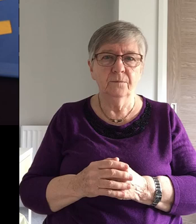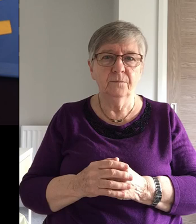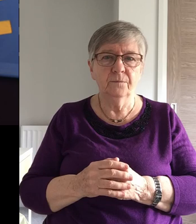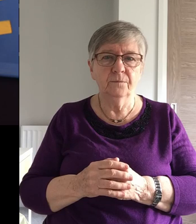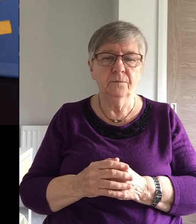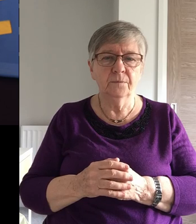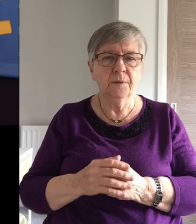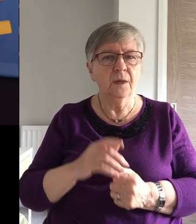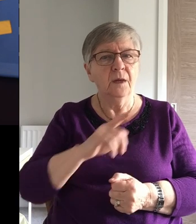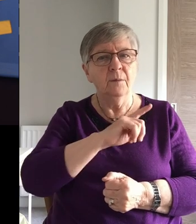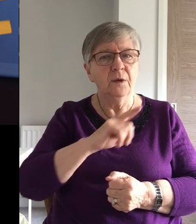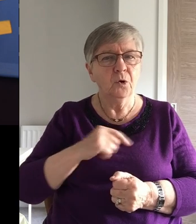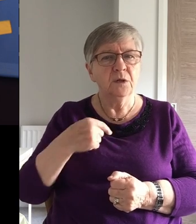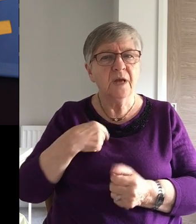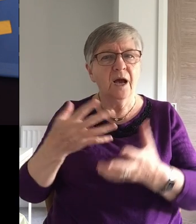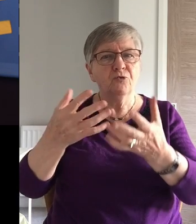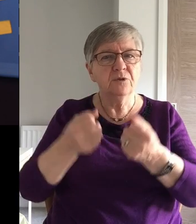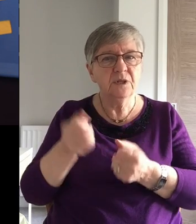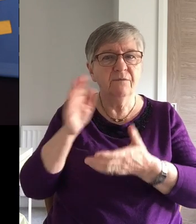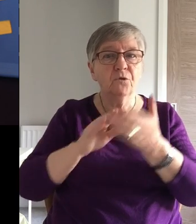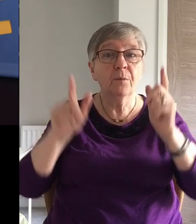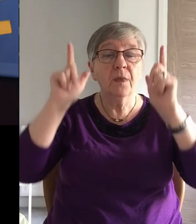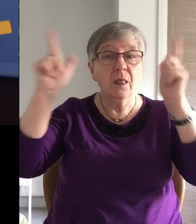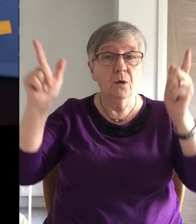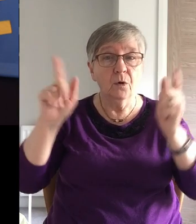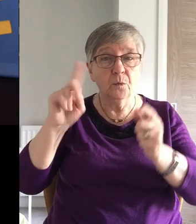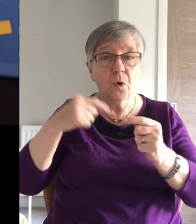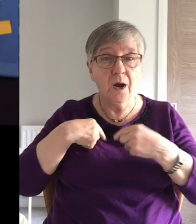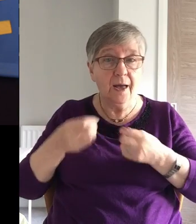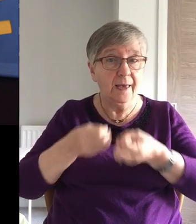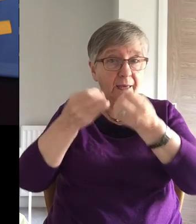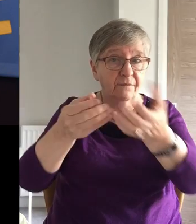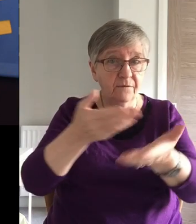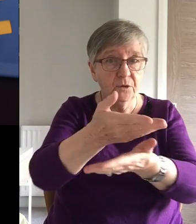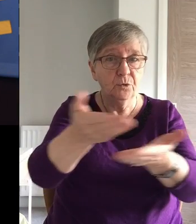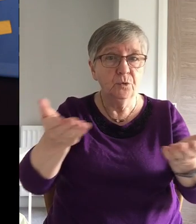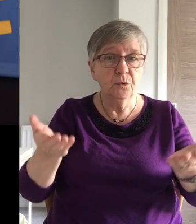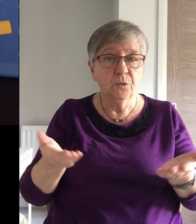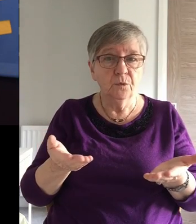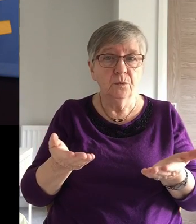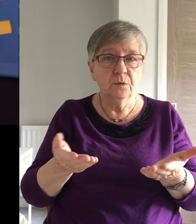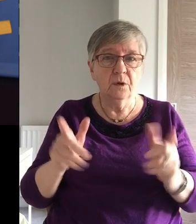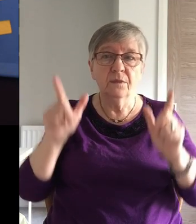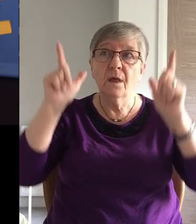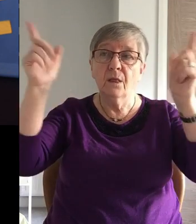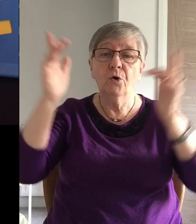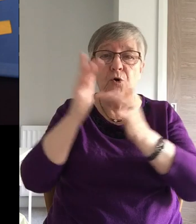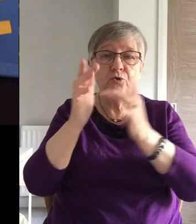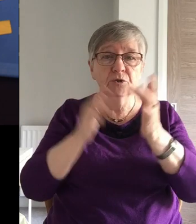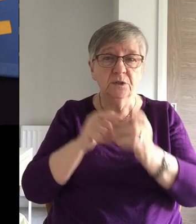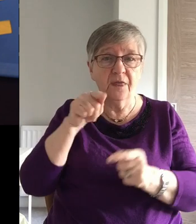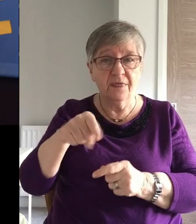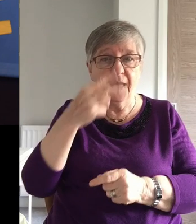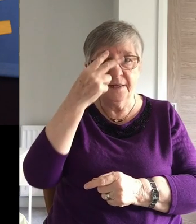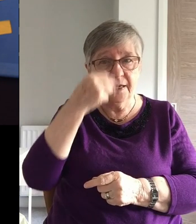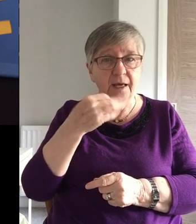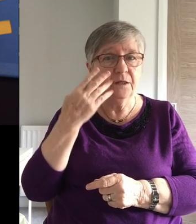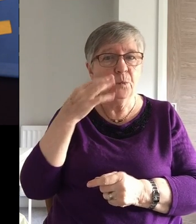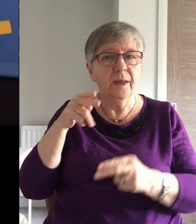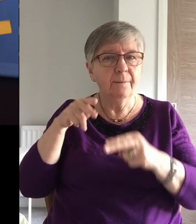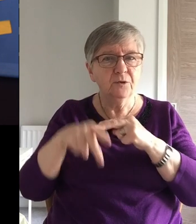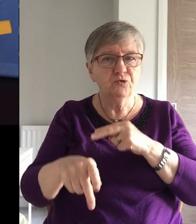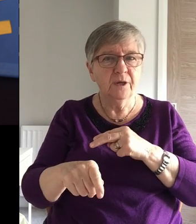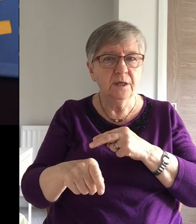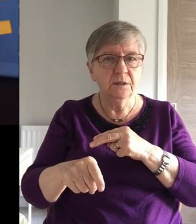For I received from the Lord what I also passed on to you. The Lord Jesus, on the night He was betrayed,